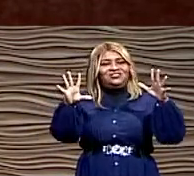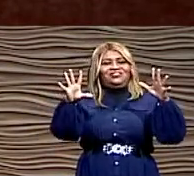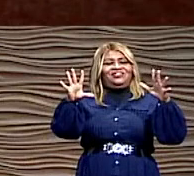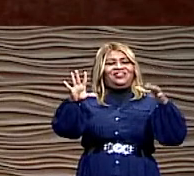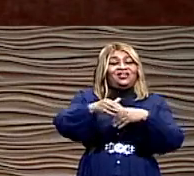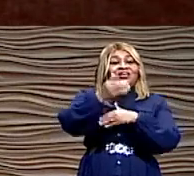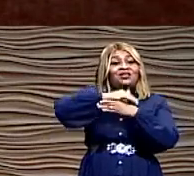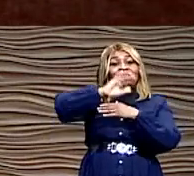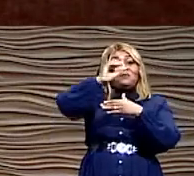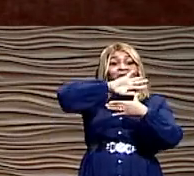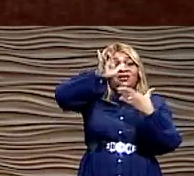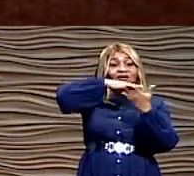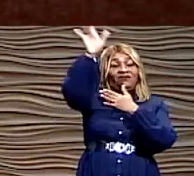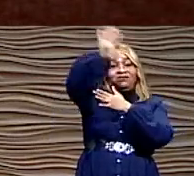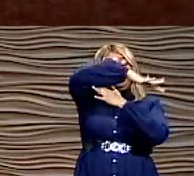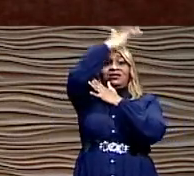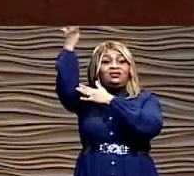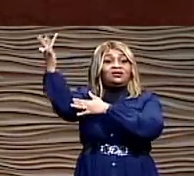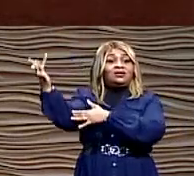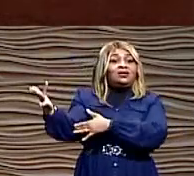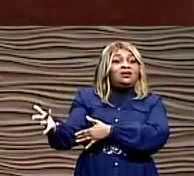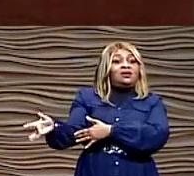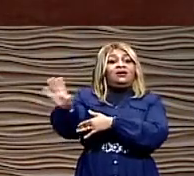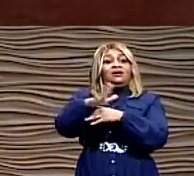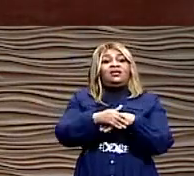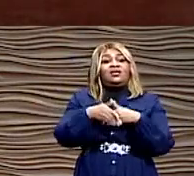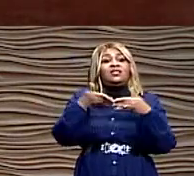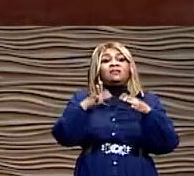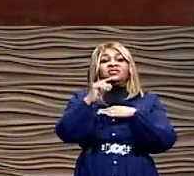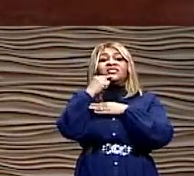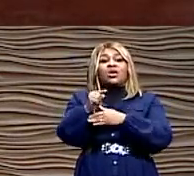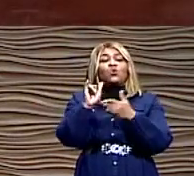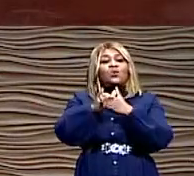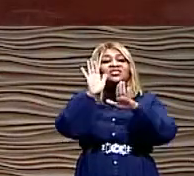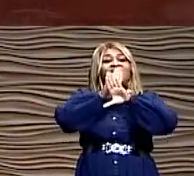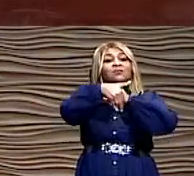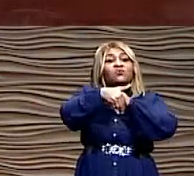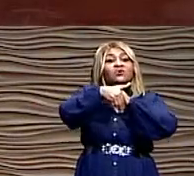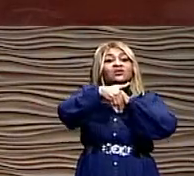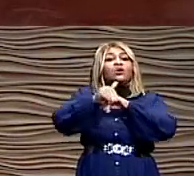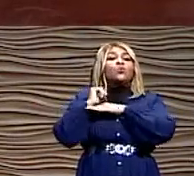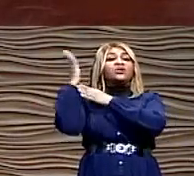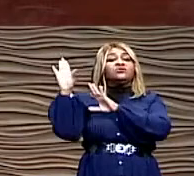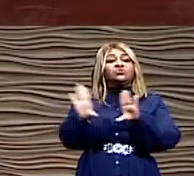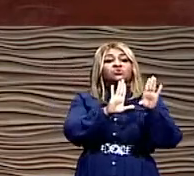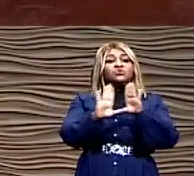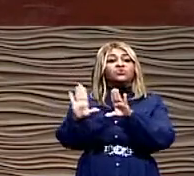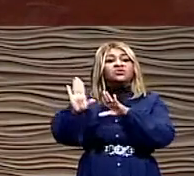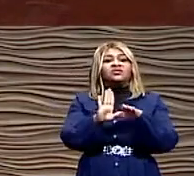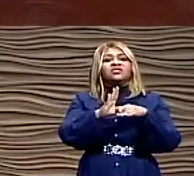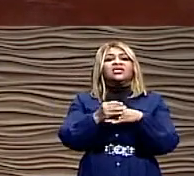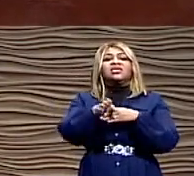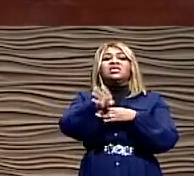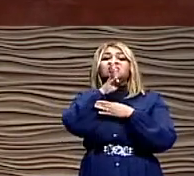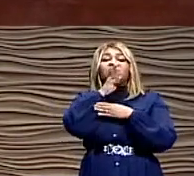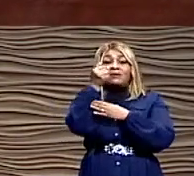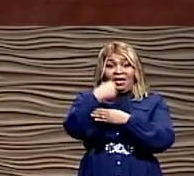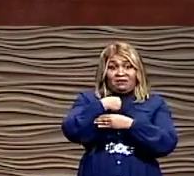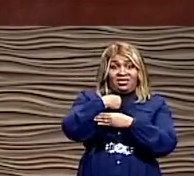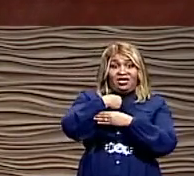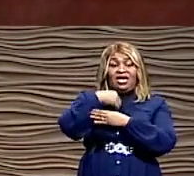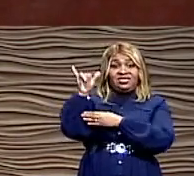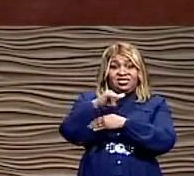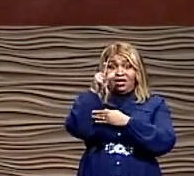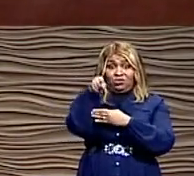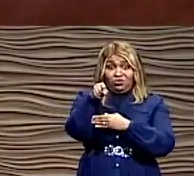the middle of the air. Let me tell you what the hypocrite will do, way in the middle of the air. He'll talk about me and he'll